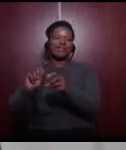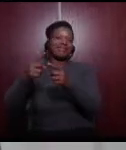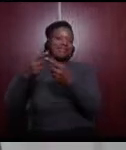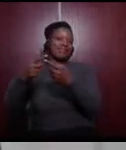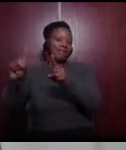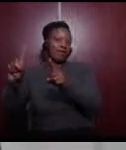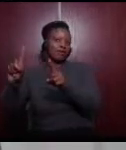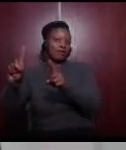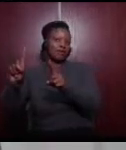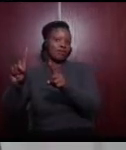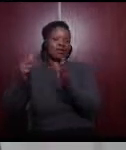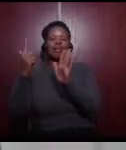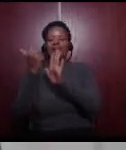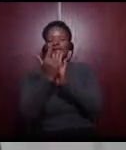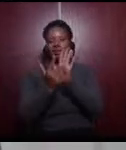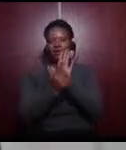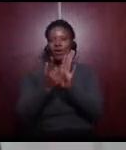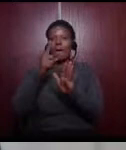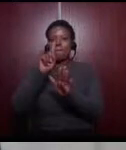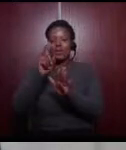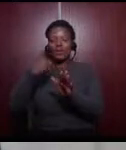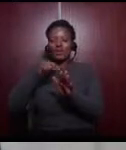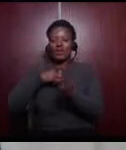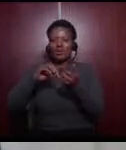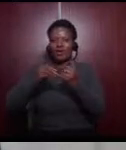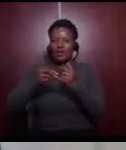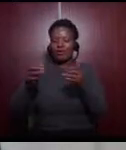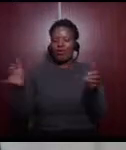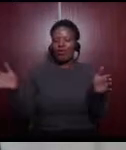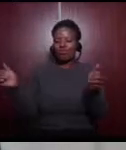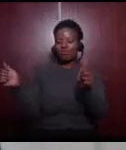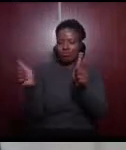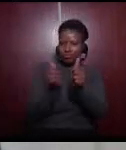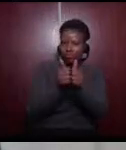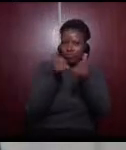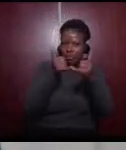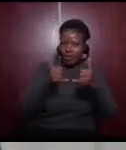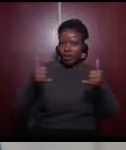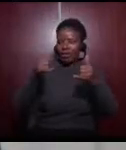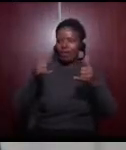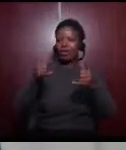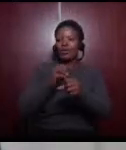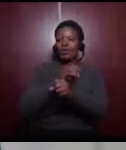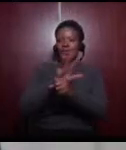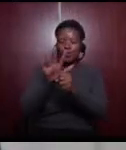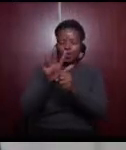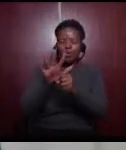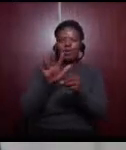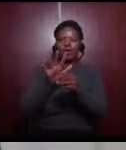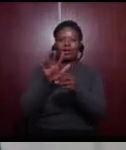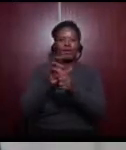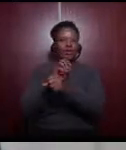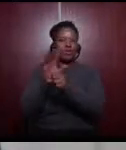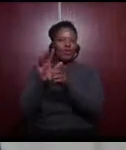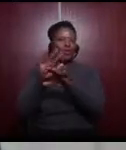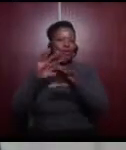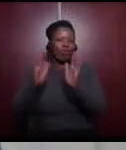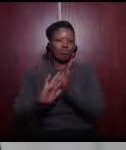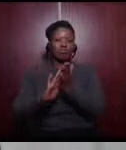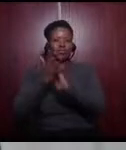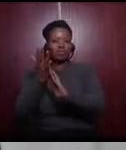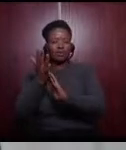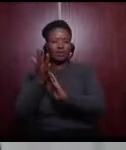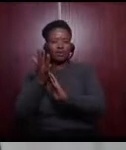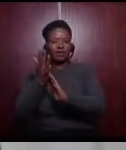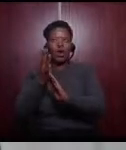trying to align the SRD that is provided during disasters with the disaster relief that will be provided by the